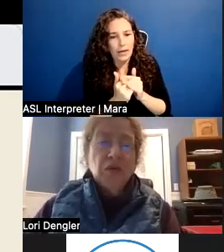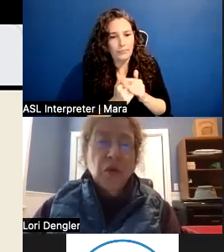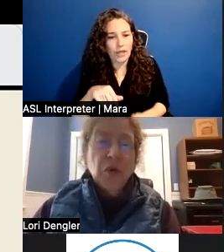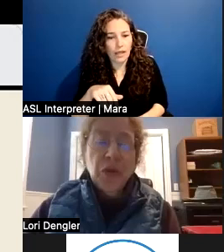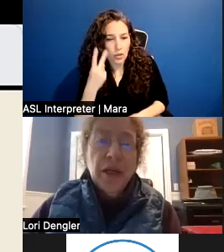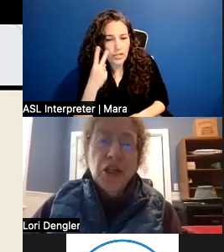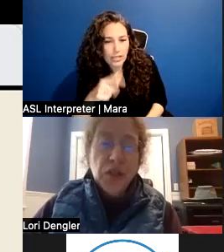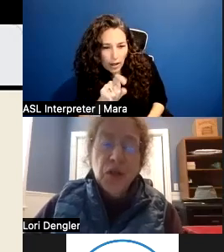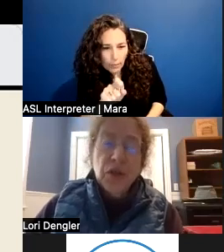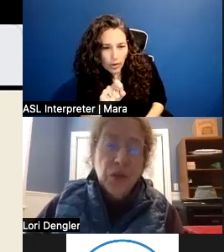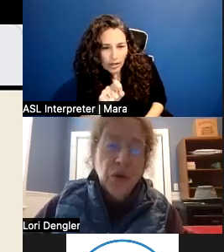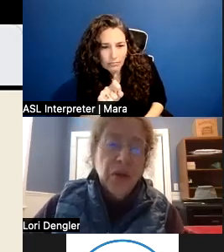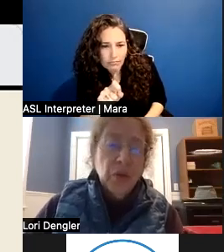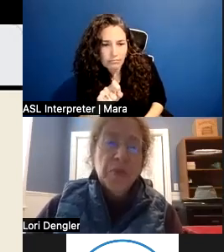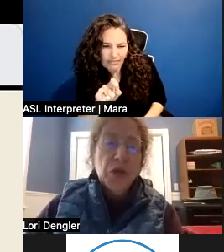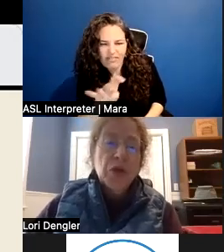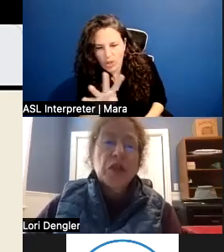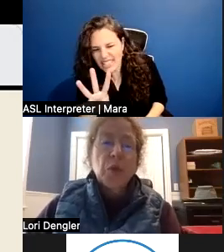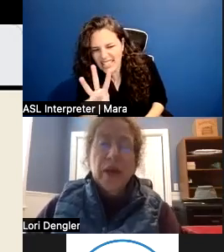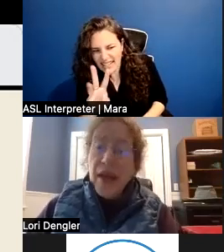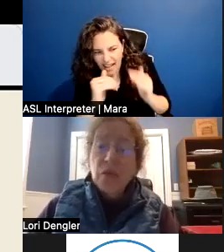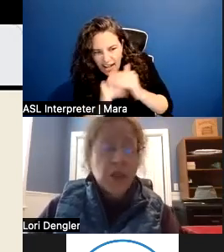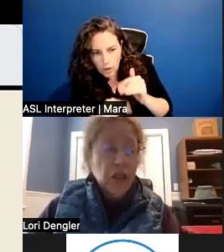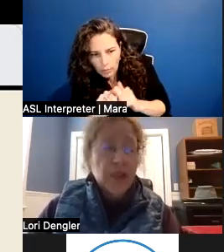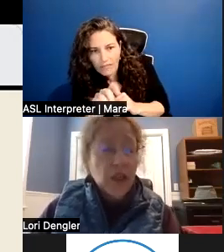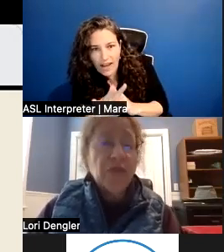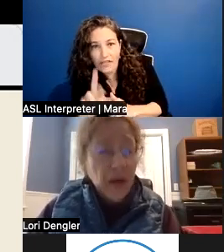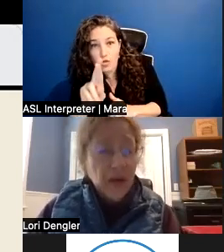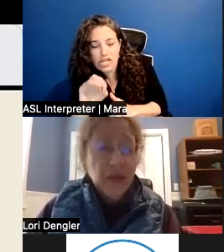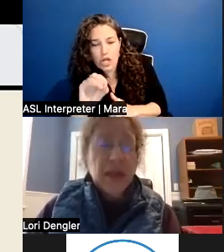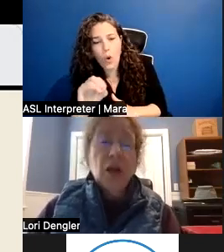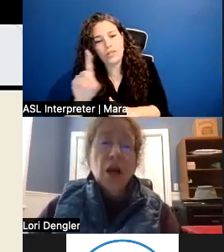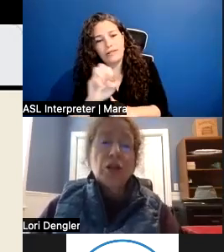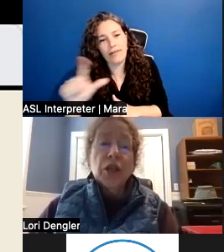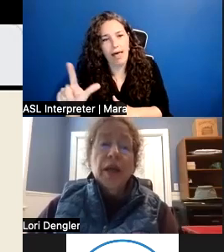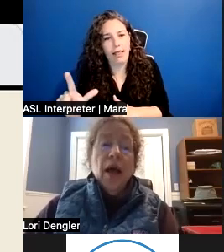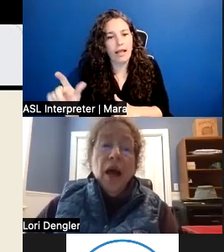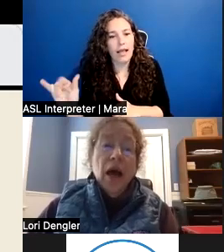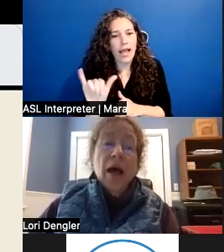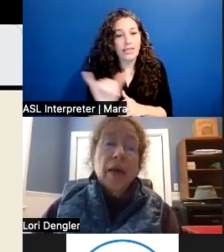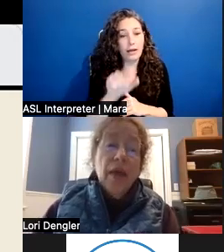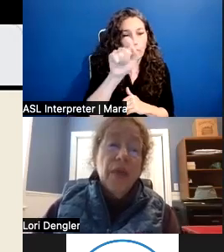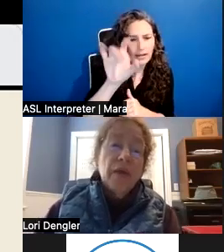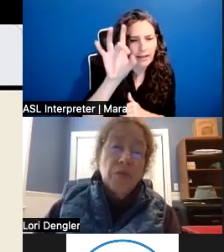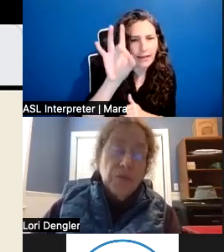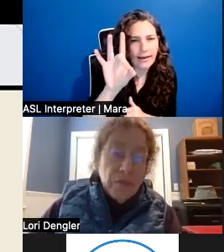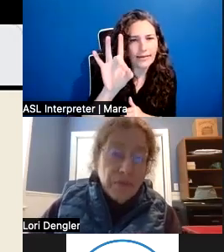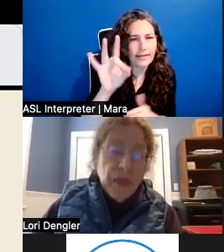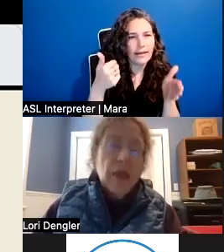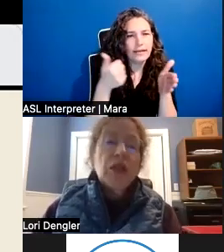In Fortuna, just to the north of the rupture, is 0.8, which is still very, very large. And